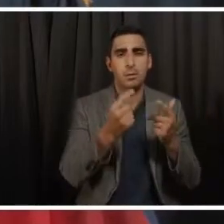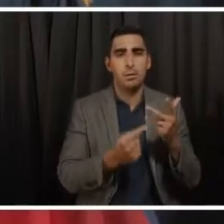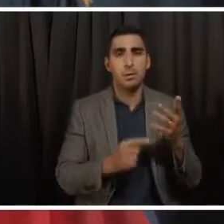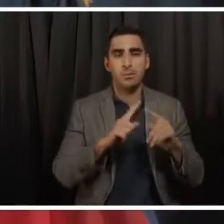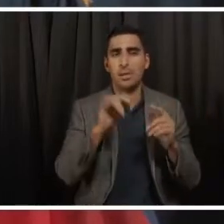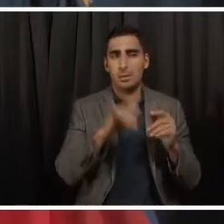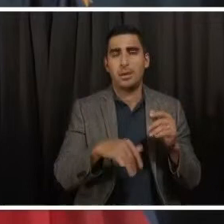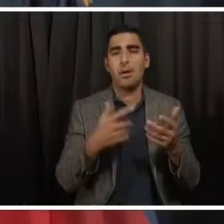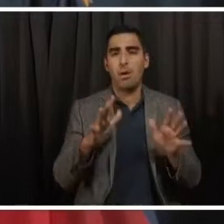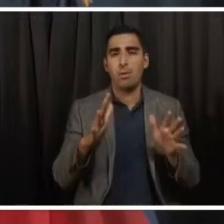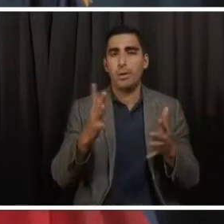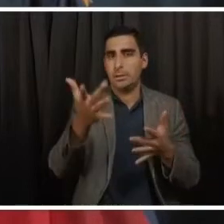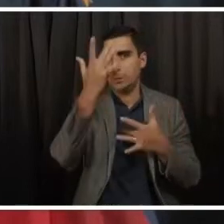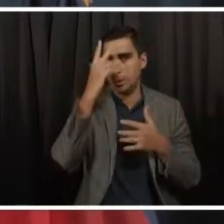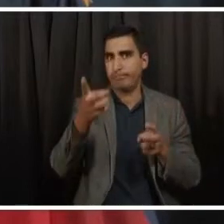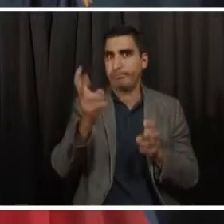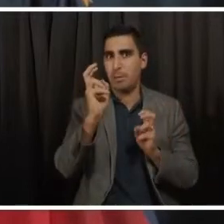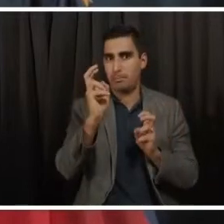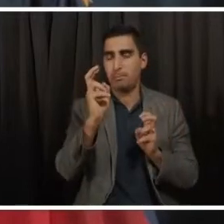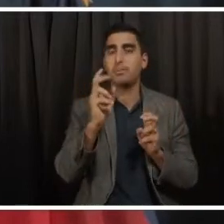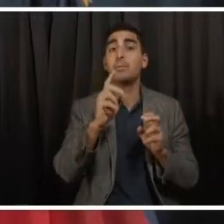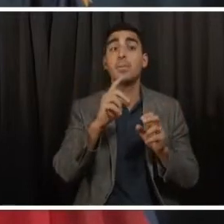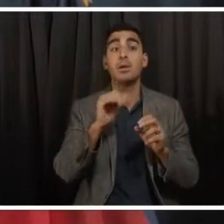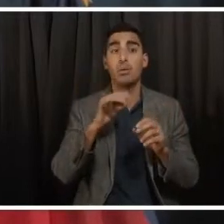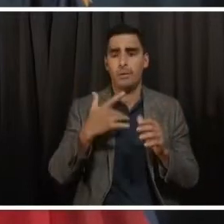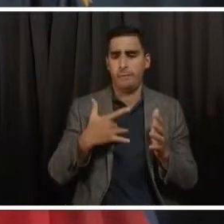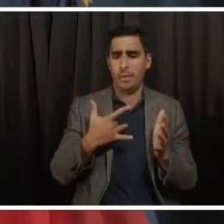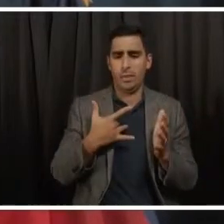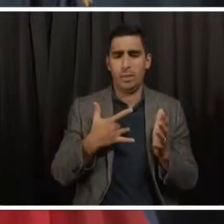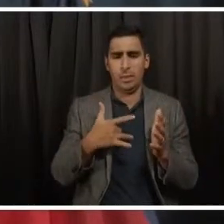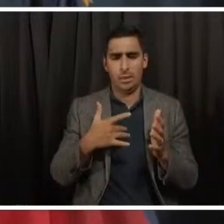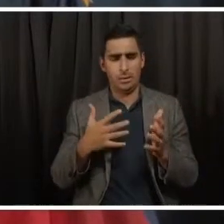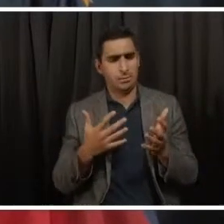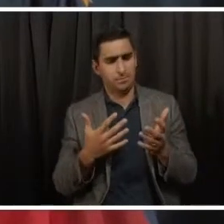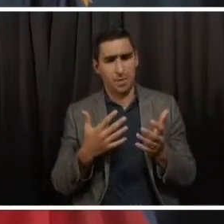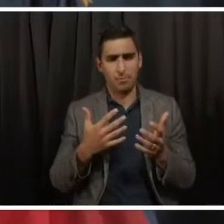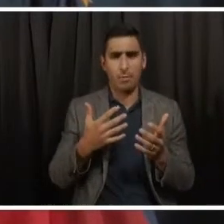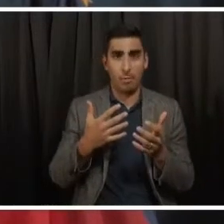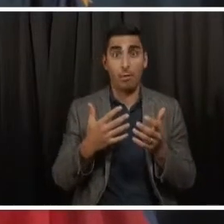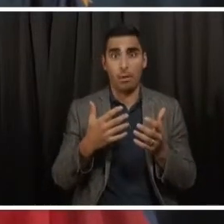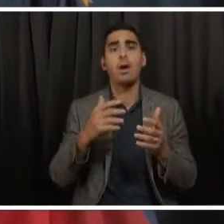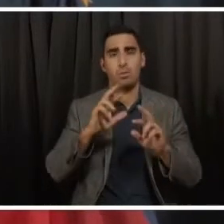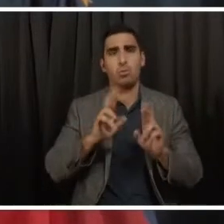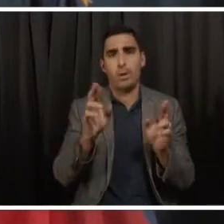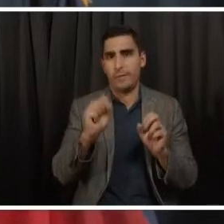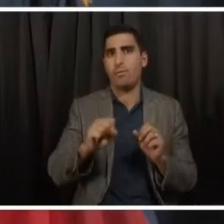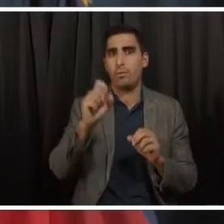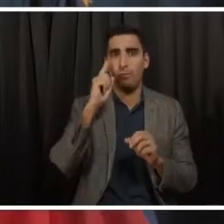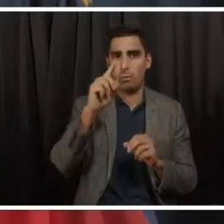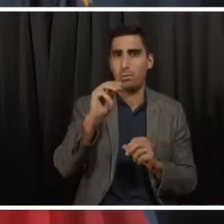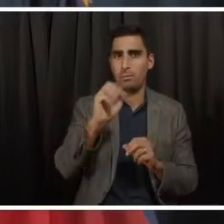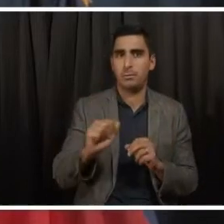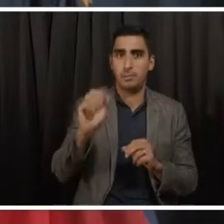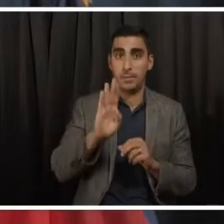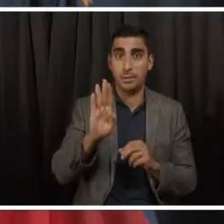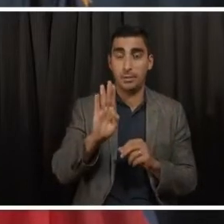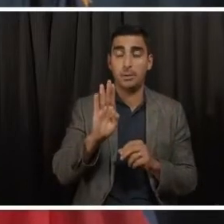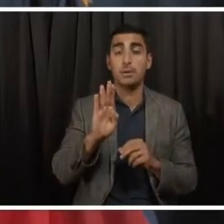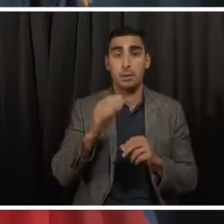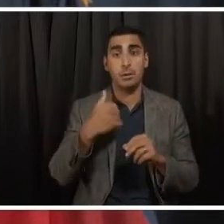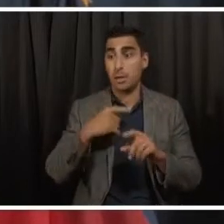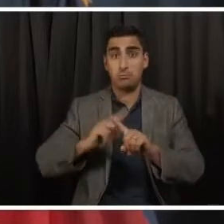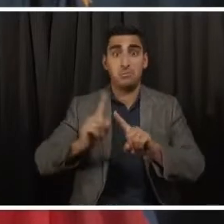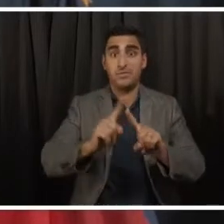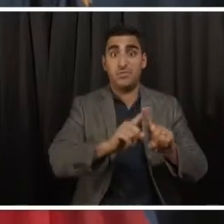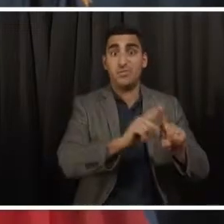situation. So you get it early in your diagnosis before you're in need of hospitalization. And monoclonal treatments are widely available, many sites across the state,